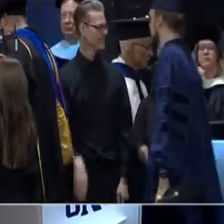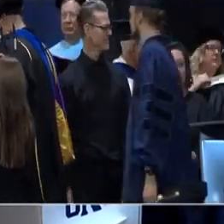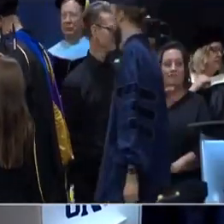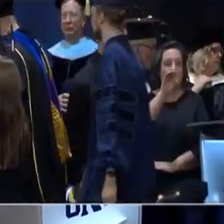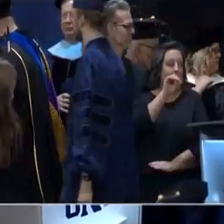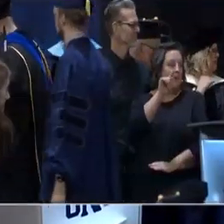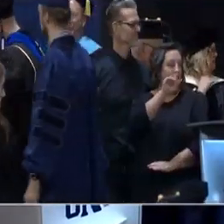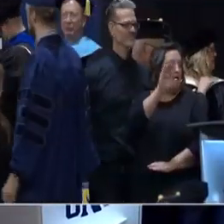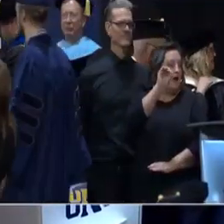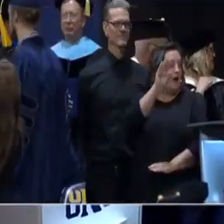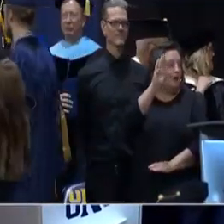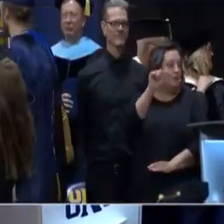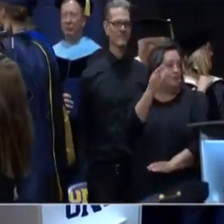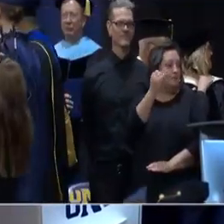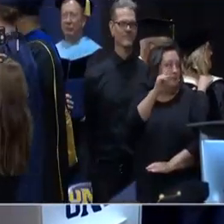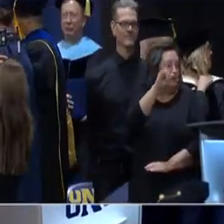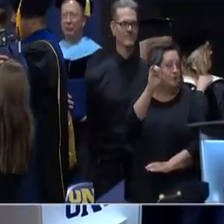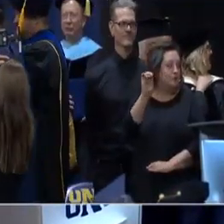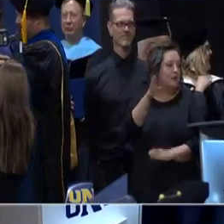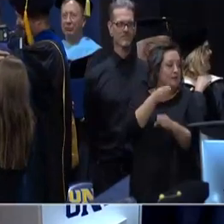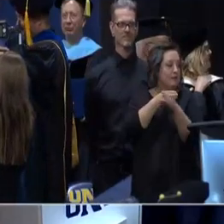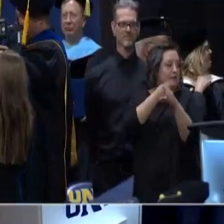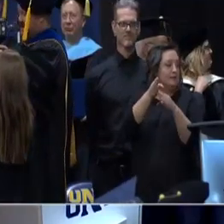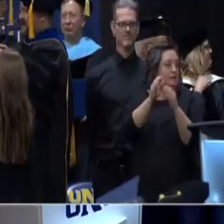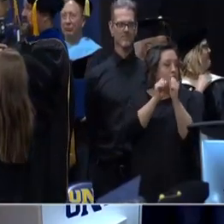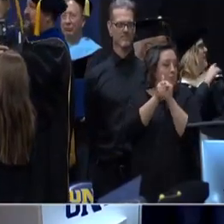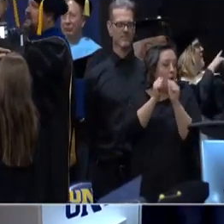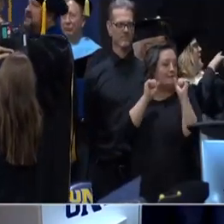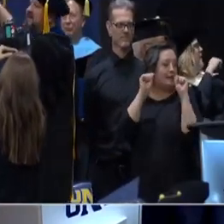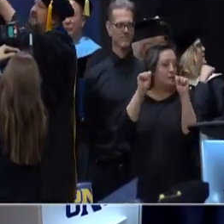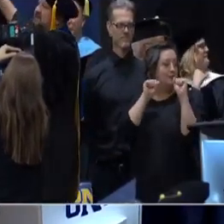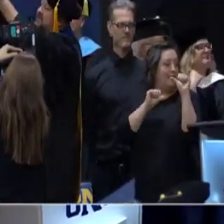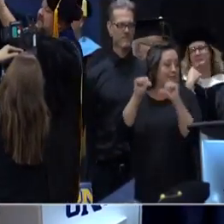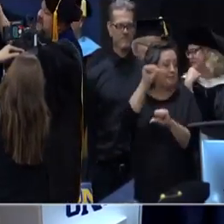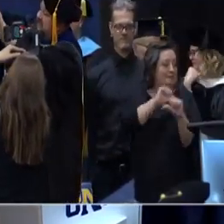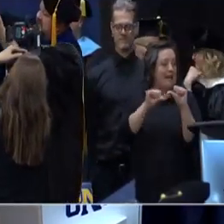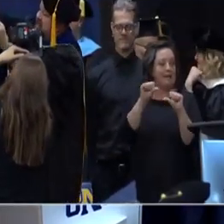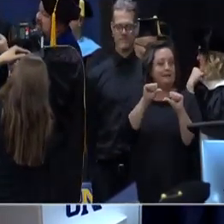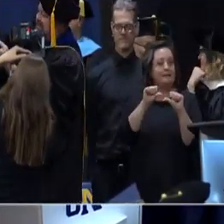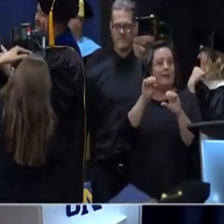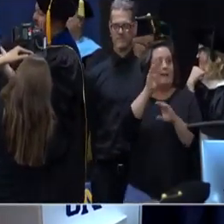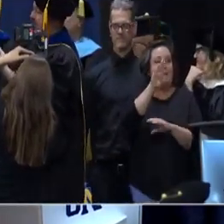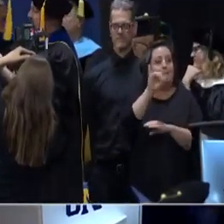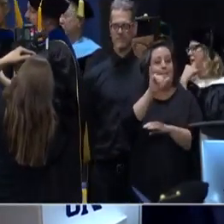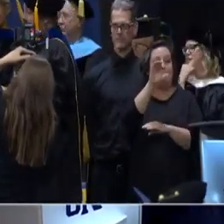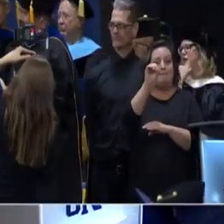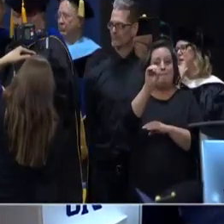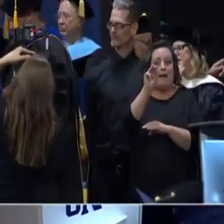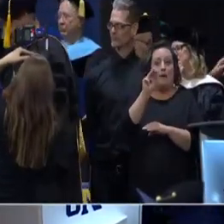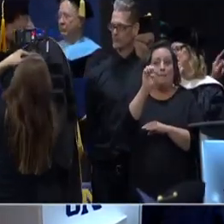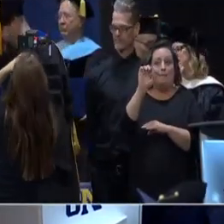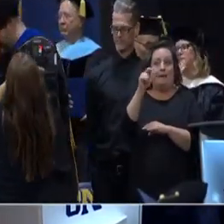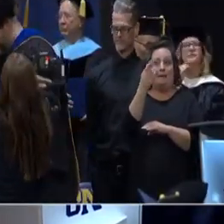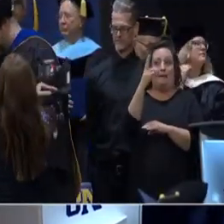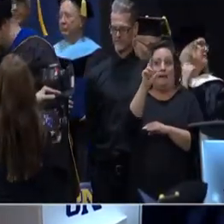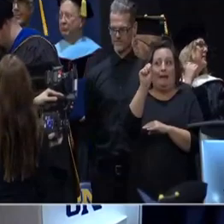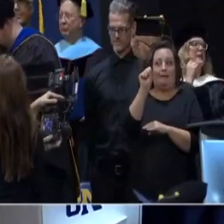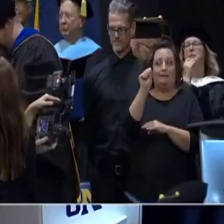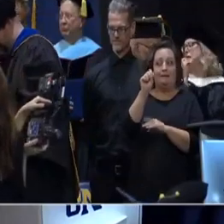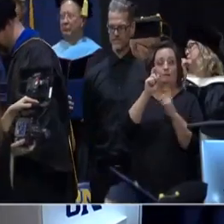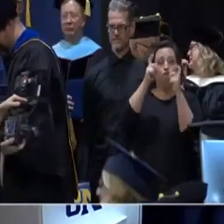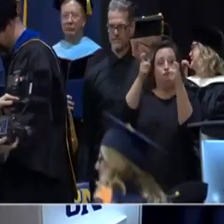sport and exercise science, biomechanics. Dr. Butchholz is being hooded by research professors Dr. Heiss and Dr. Smith.